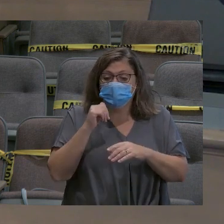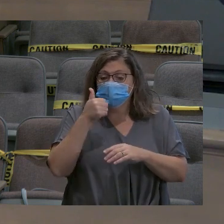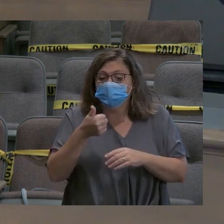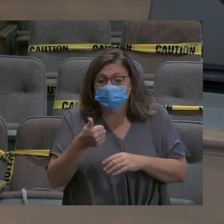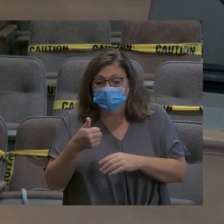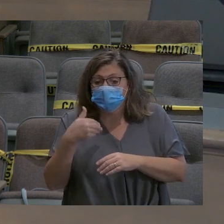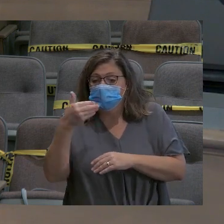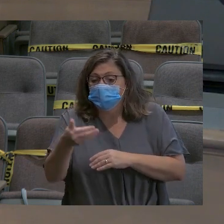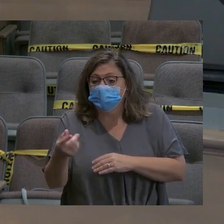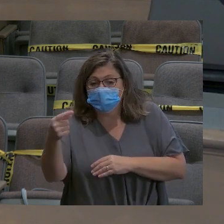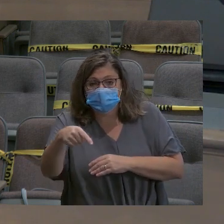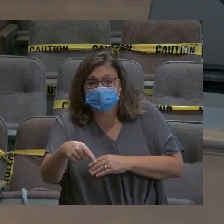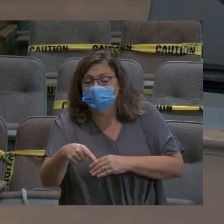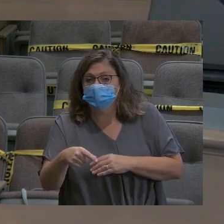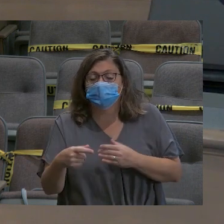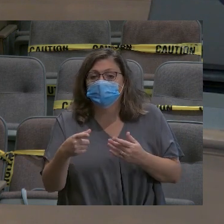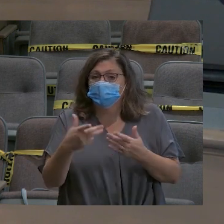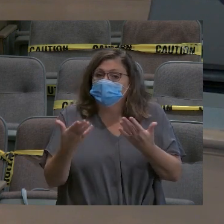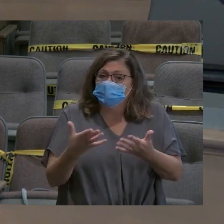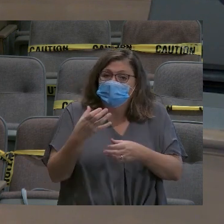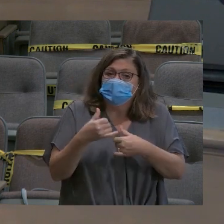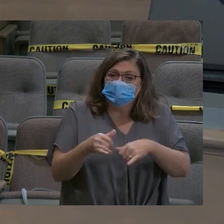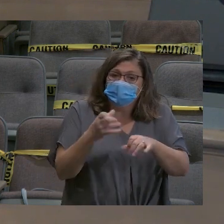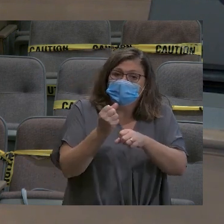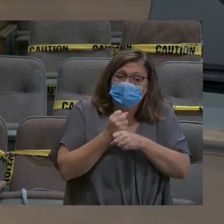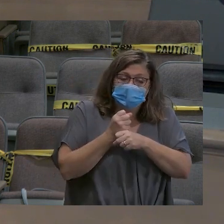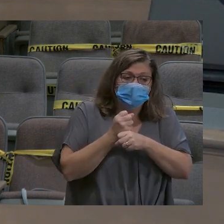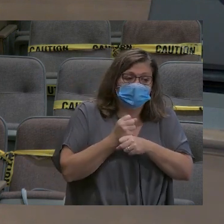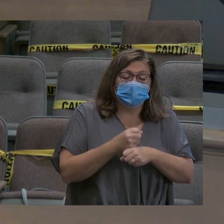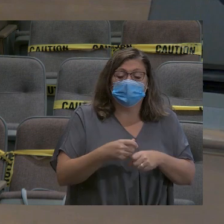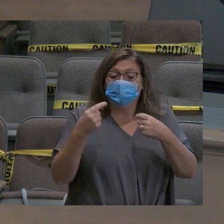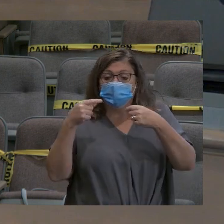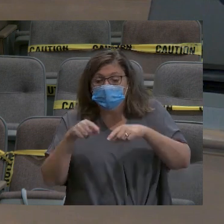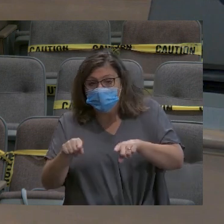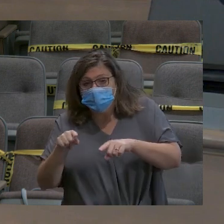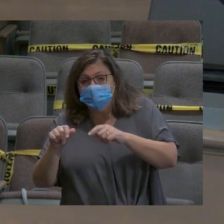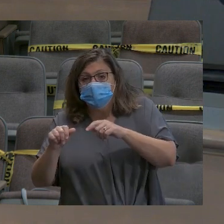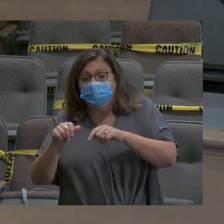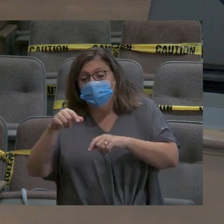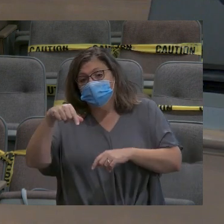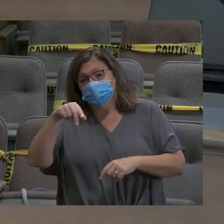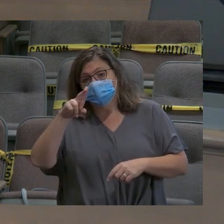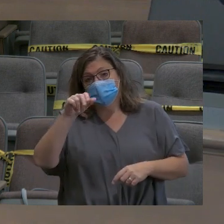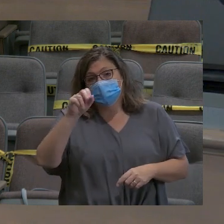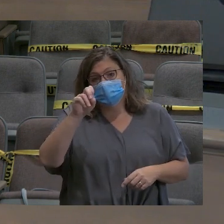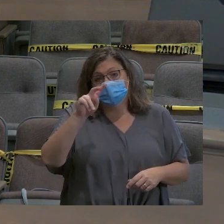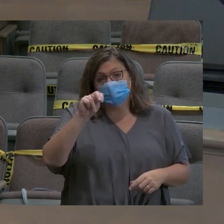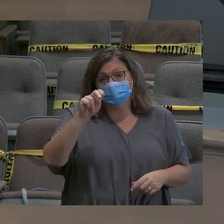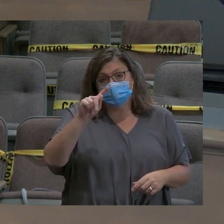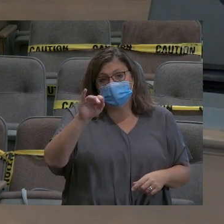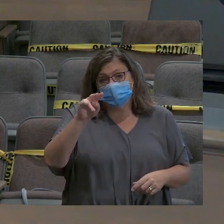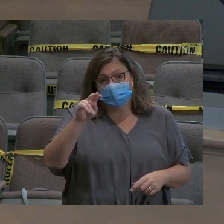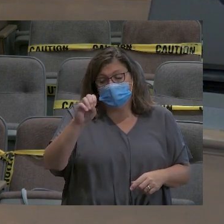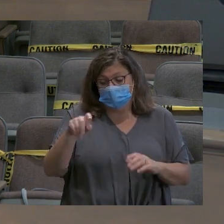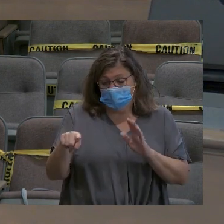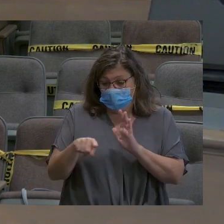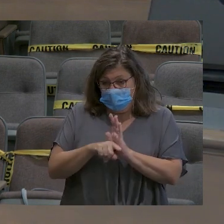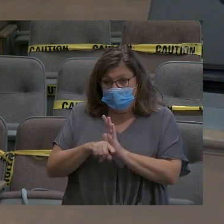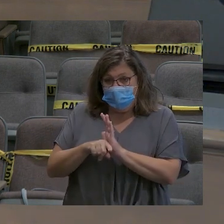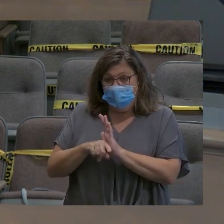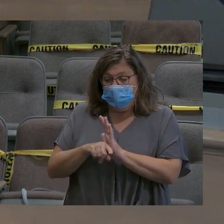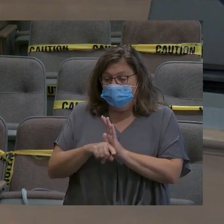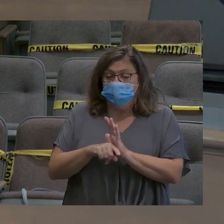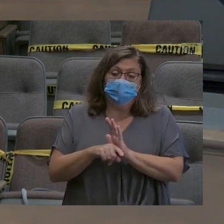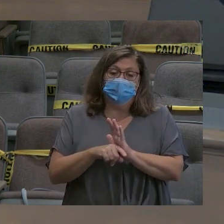next. So testing during the quarantine period, even if it's a negative test, it doesn't allow us to